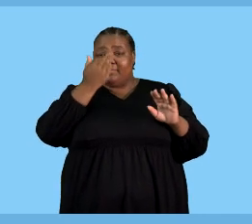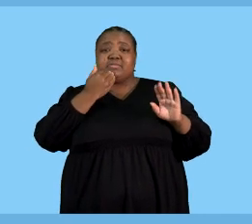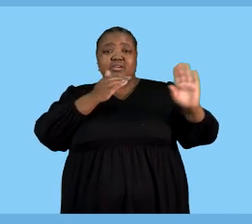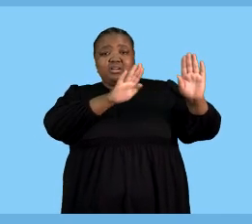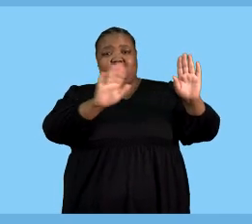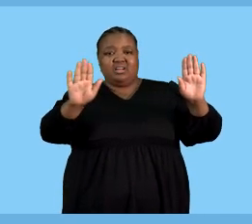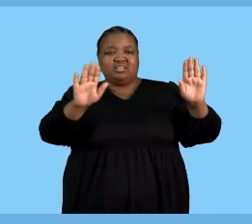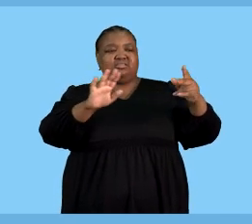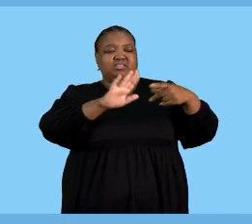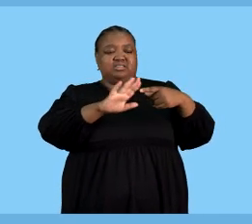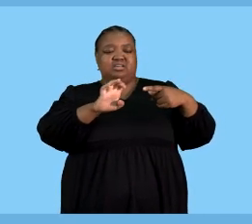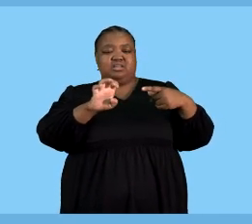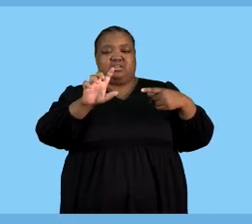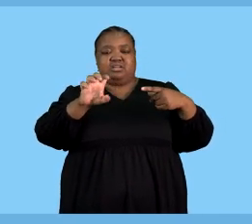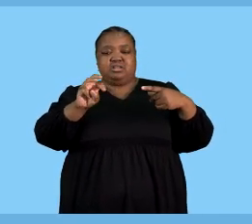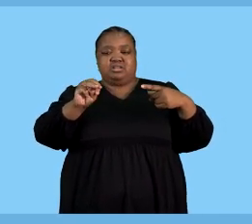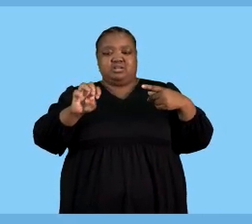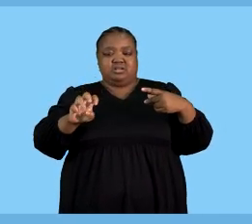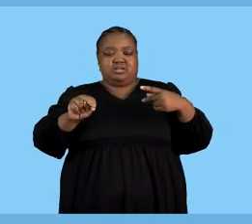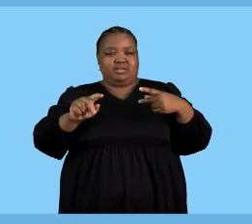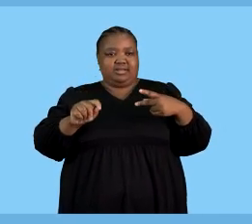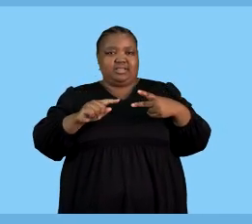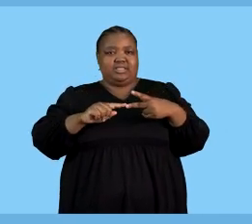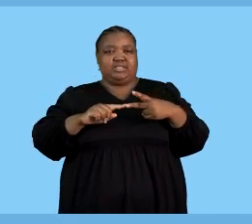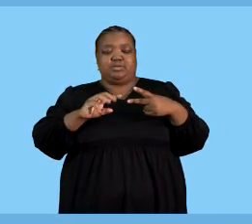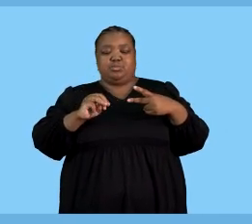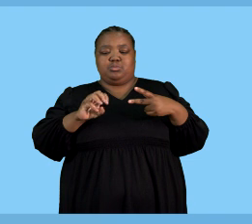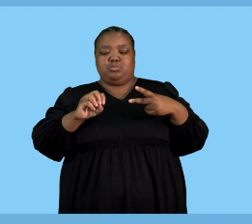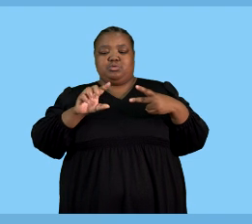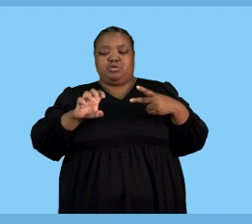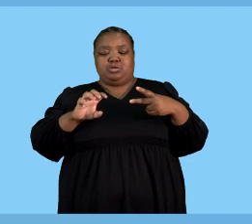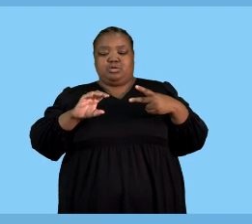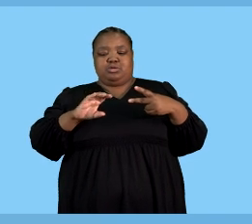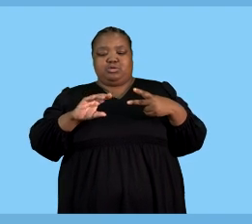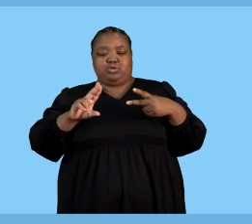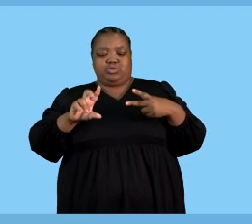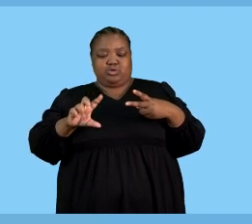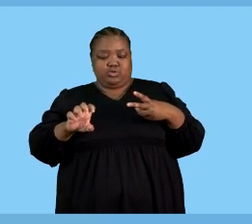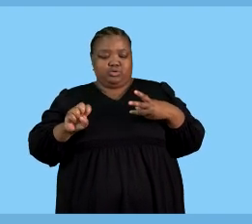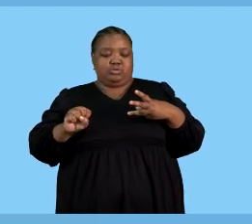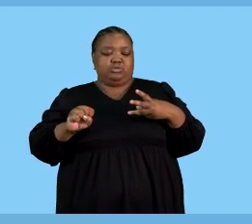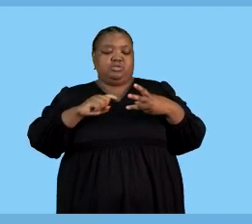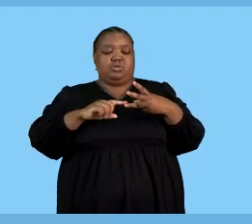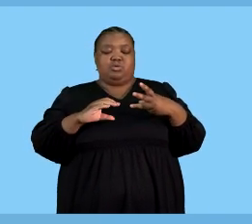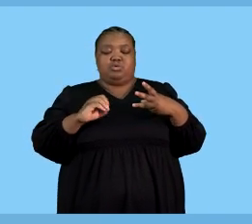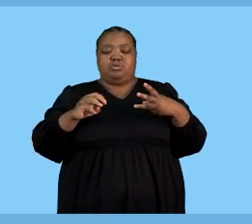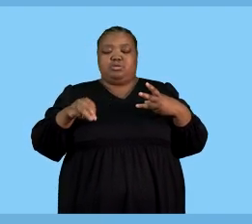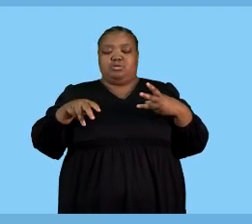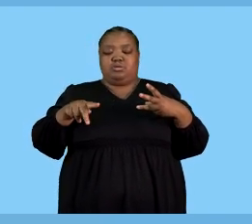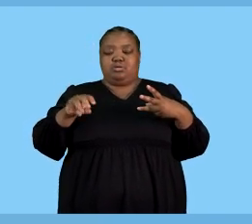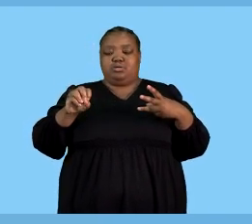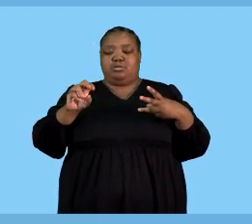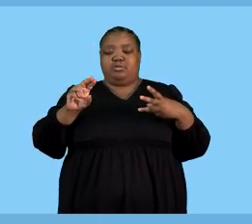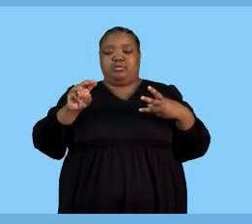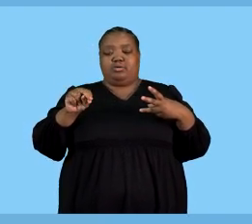are elements, molecules, compounds, or mixtures. So what are elements, what are molecules, and what are